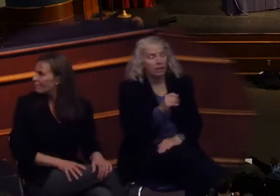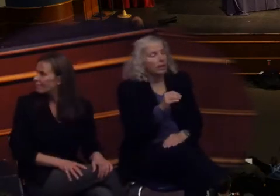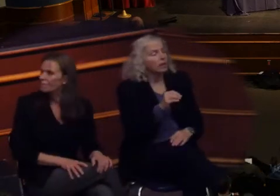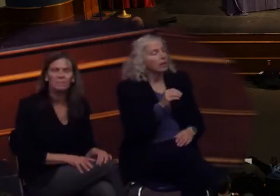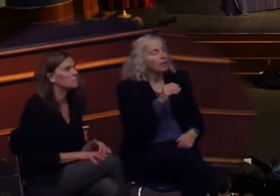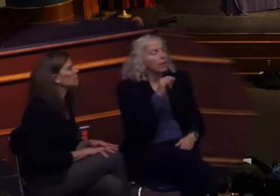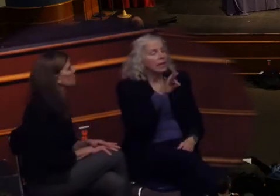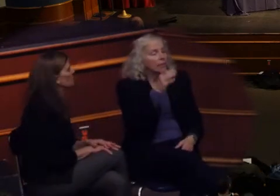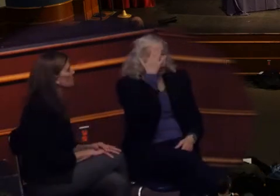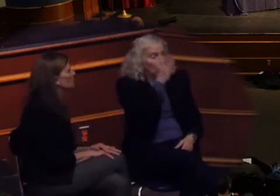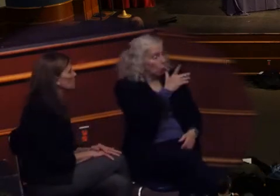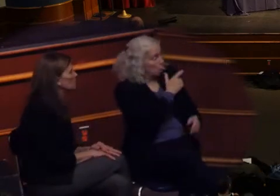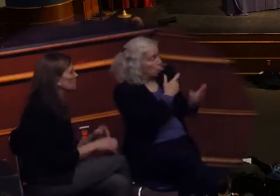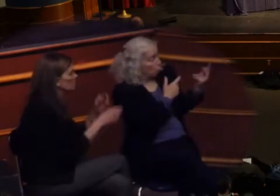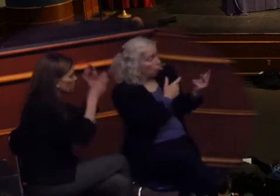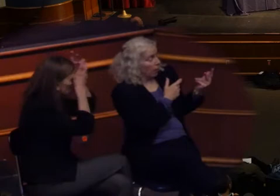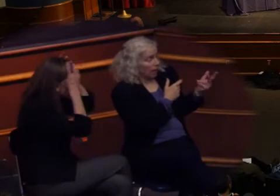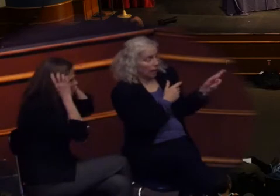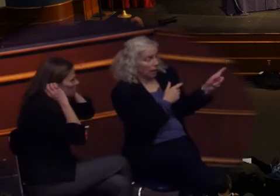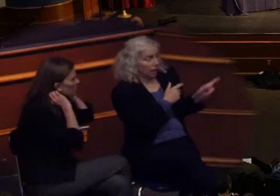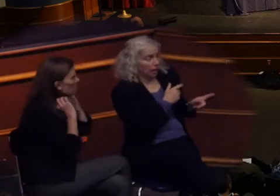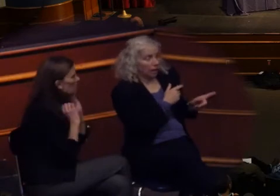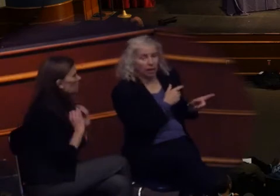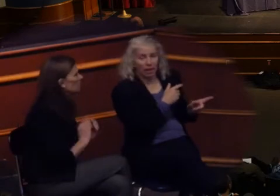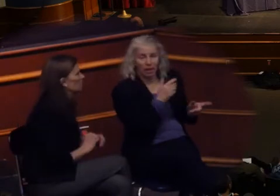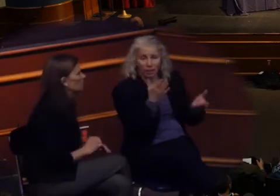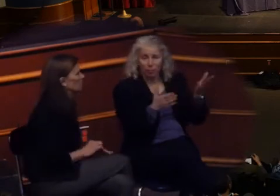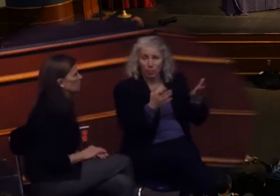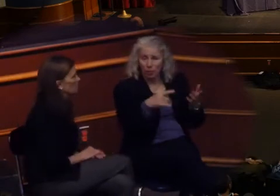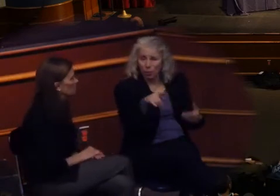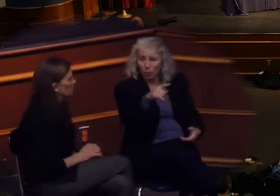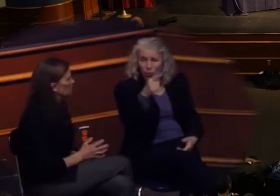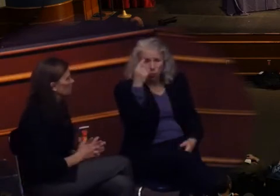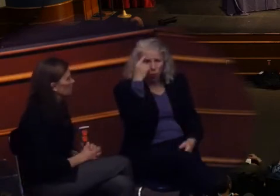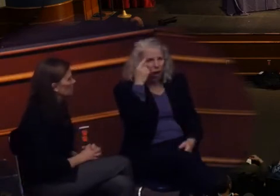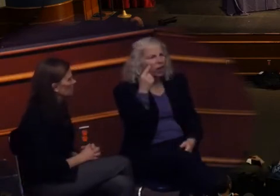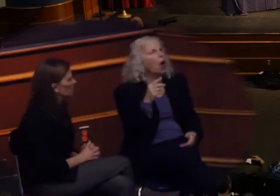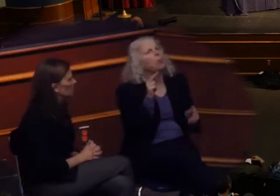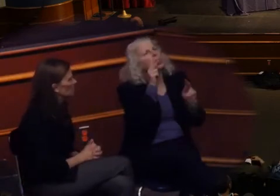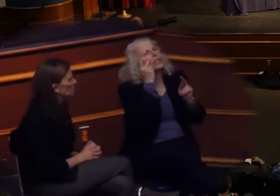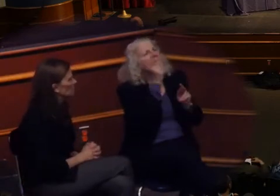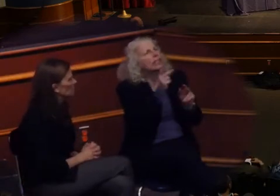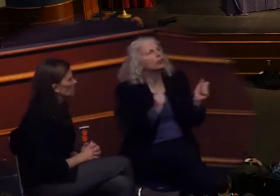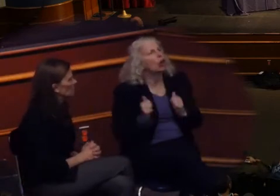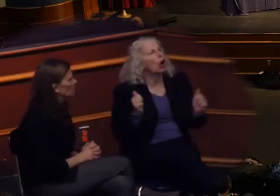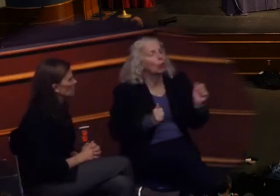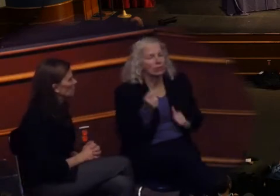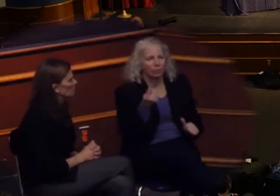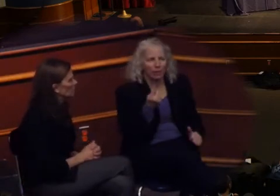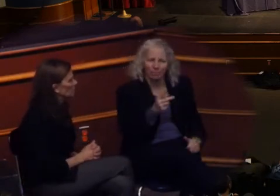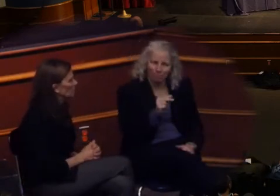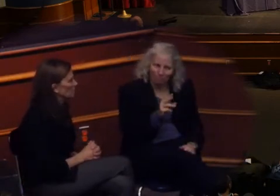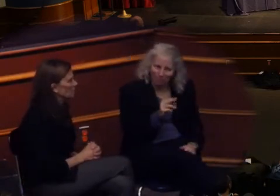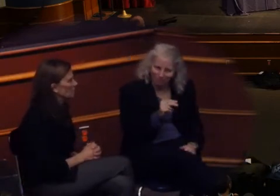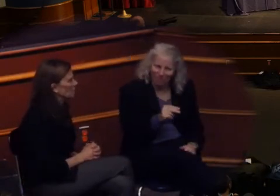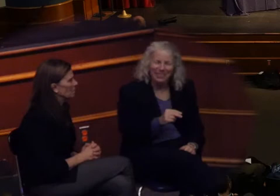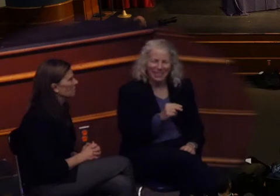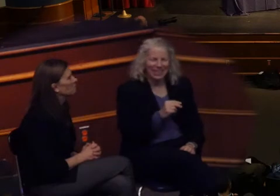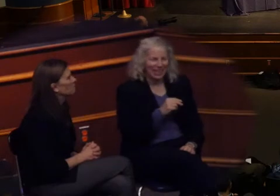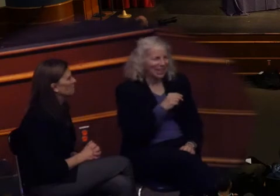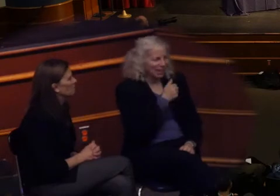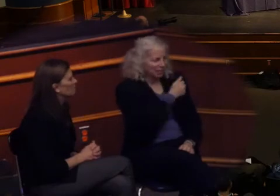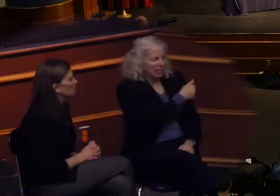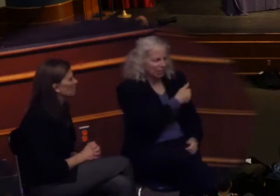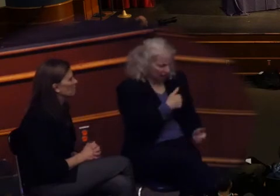If you don't know who these people are by now, you probably thought you were going to see a musical or something. So I'm not going to introduce them. Their